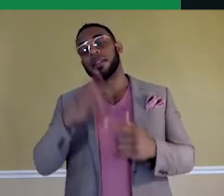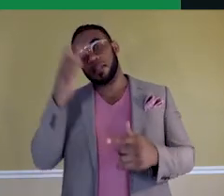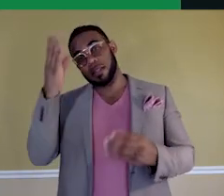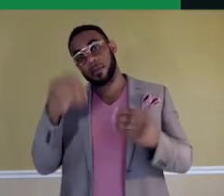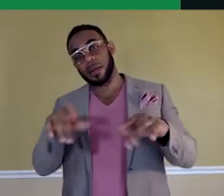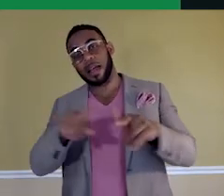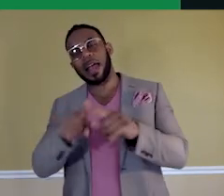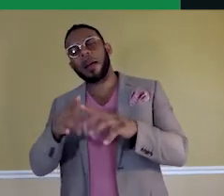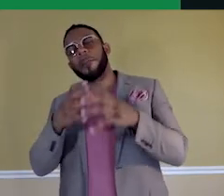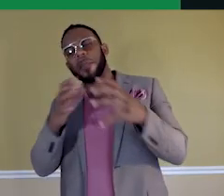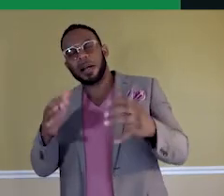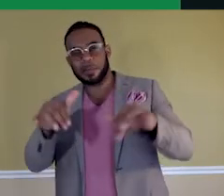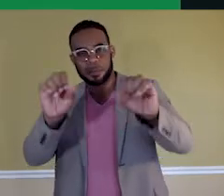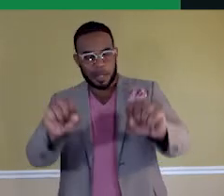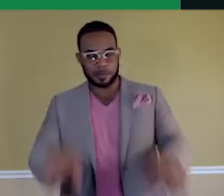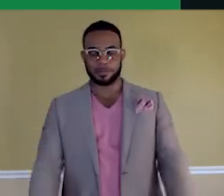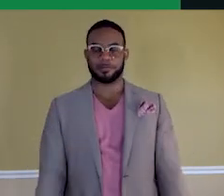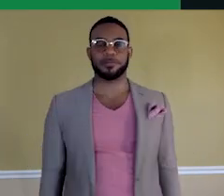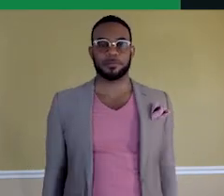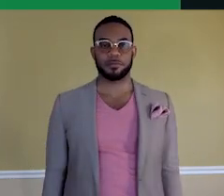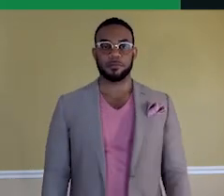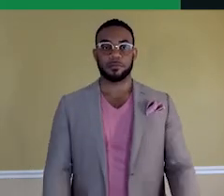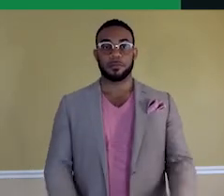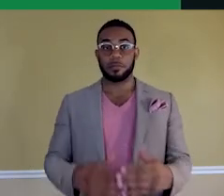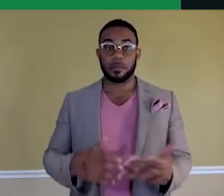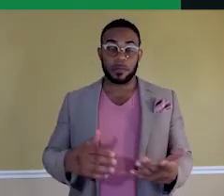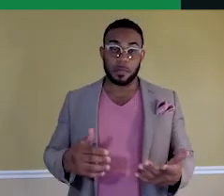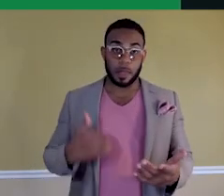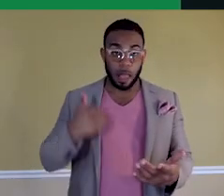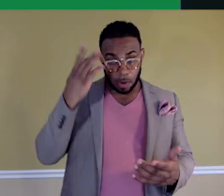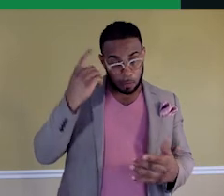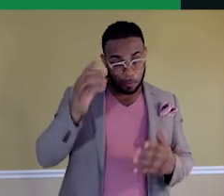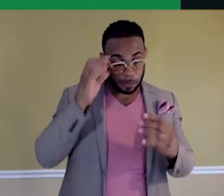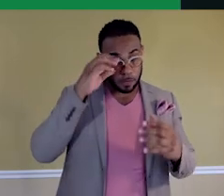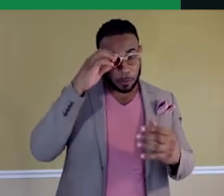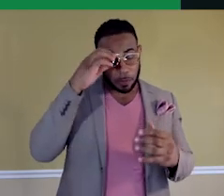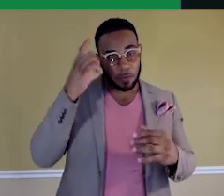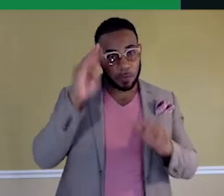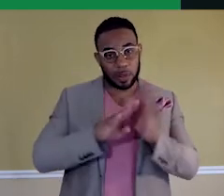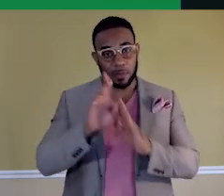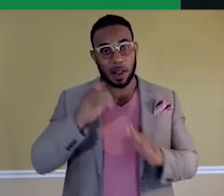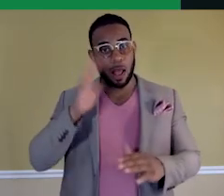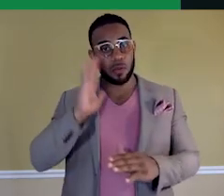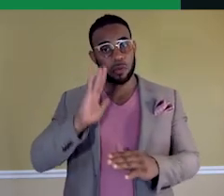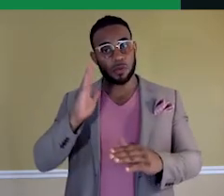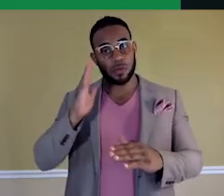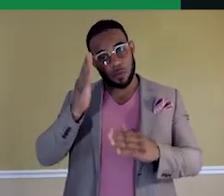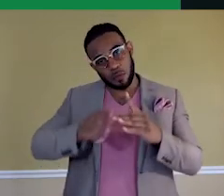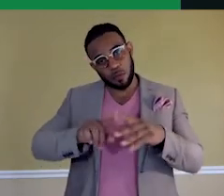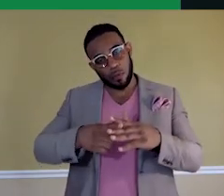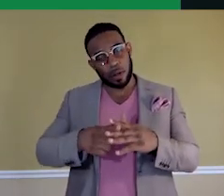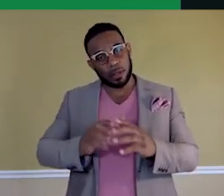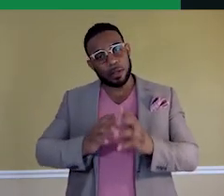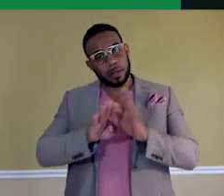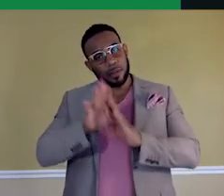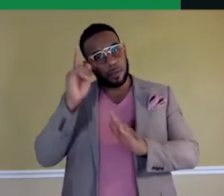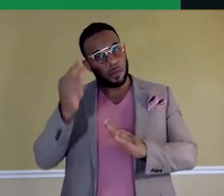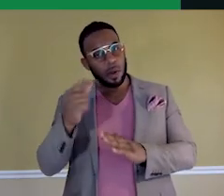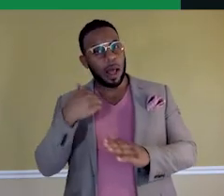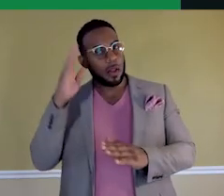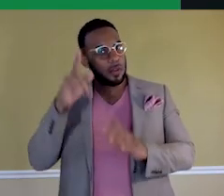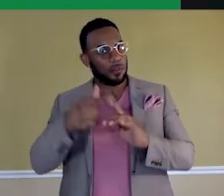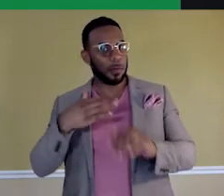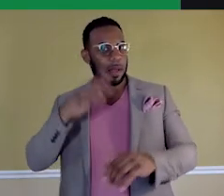property, as much as they want to create. I know for developers, I was a front-end developer for a while, and I know